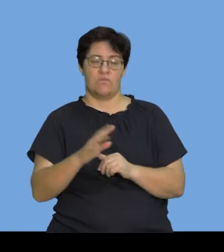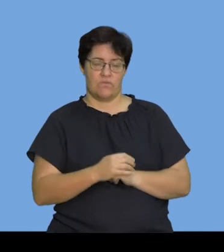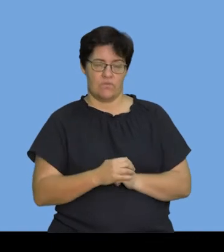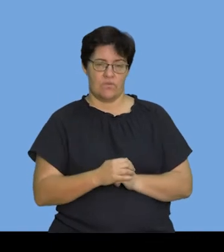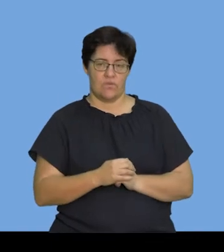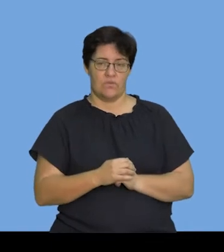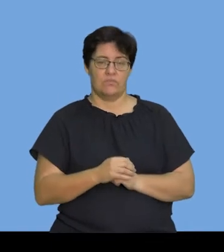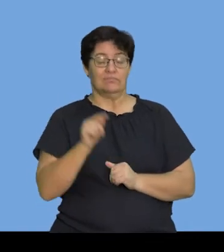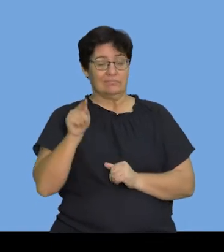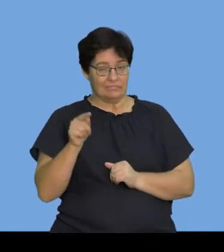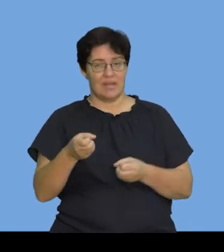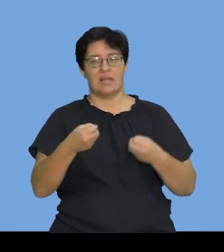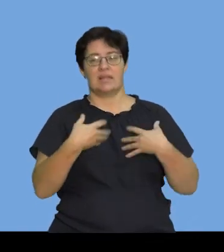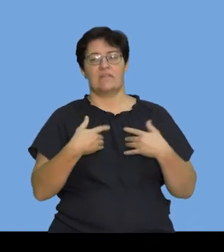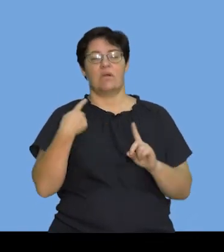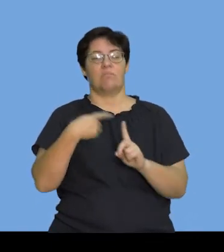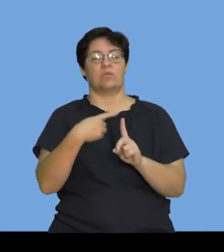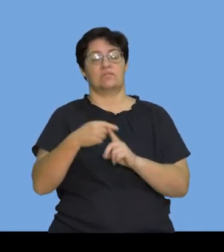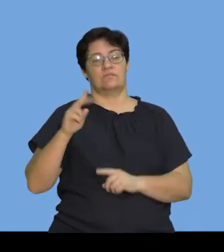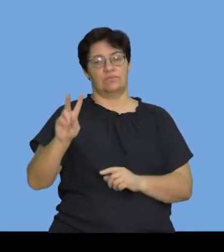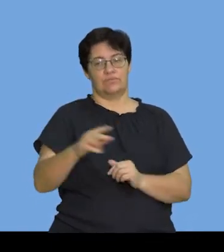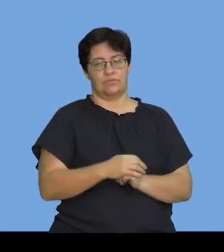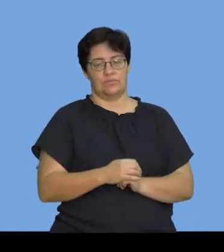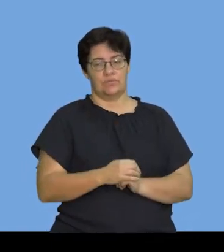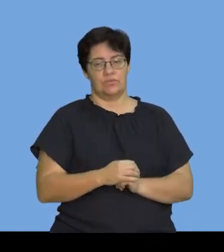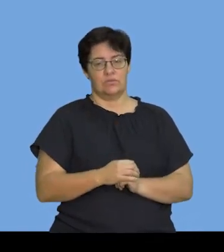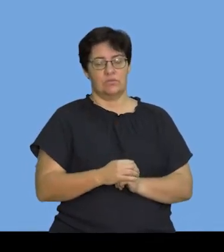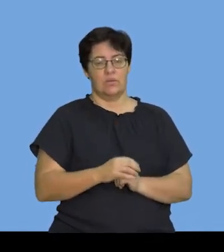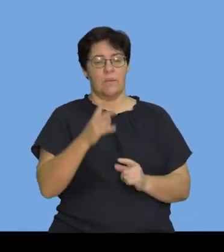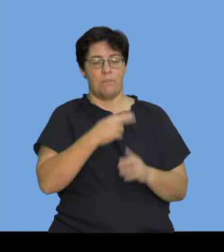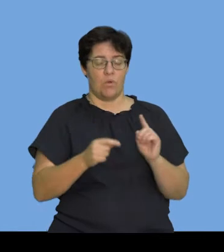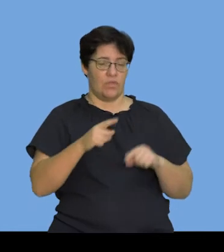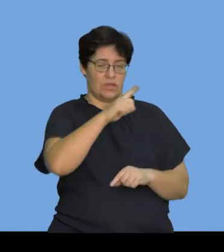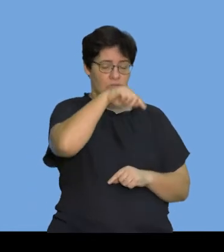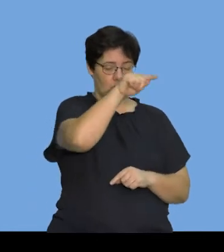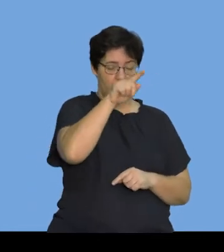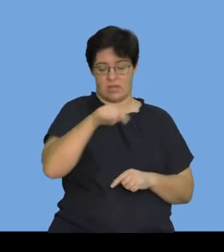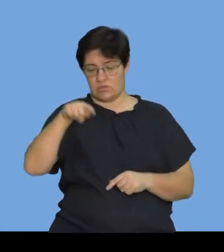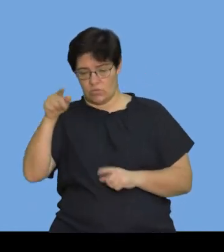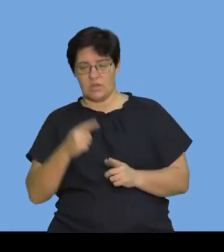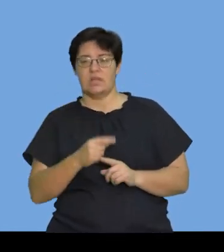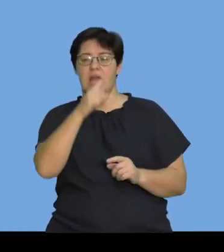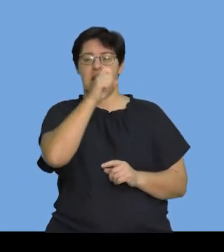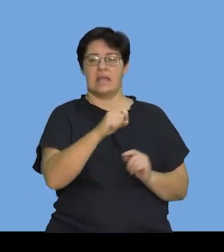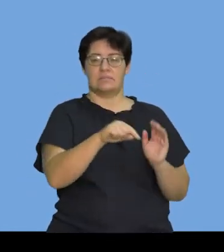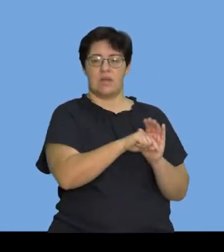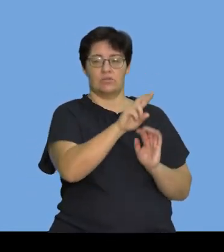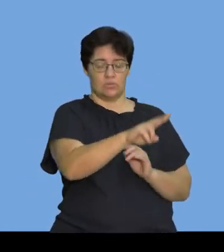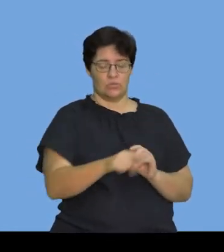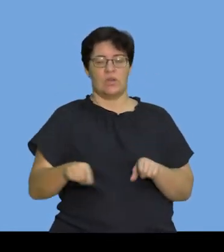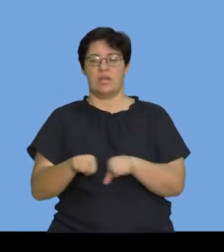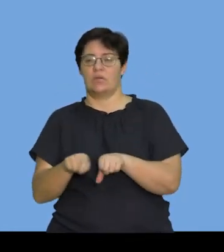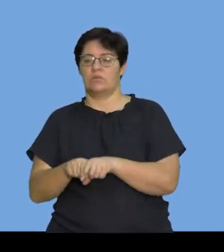me positive 2. Square root both sides, this will be x minus 2 equal to plus